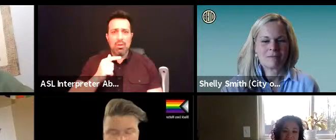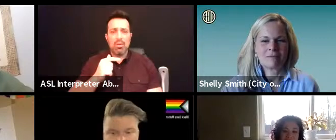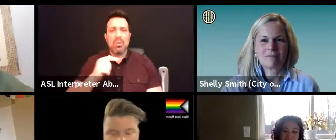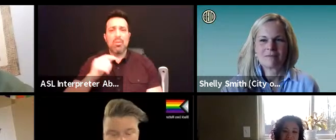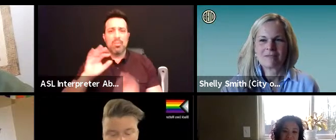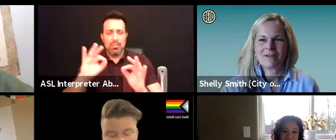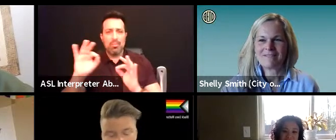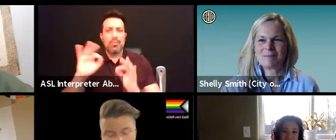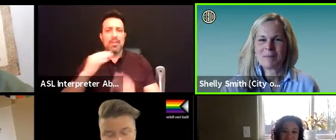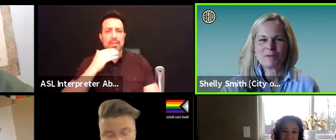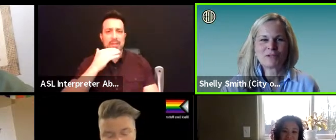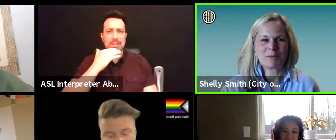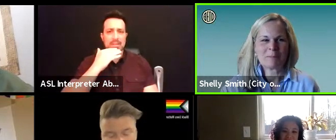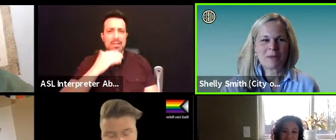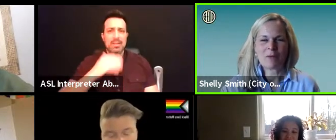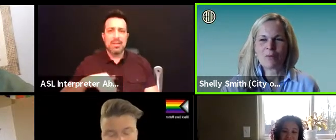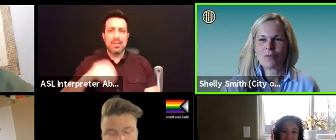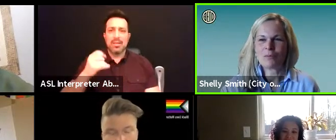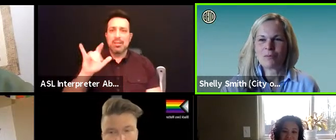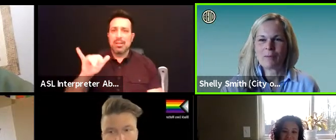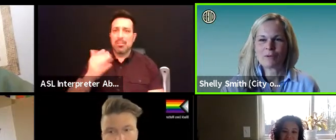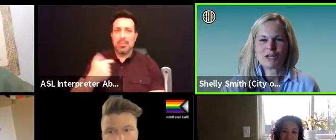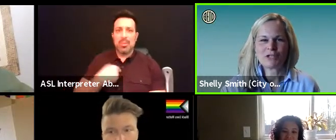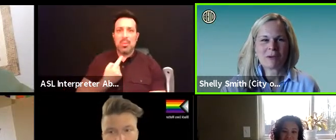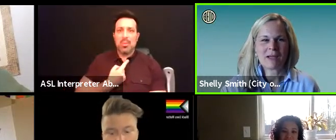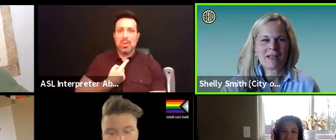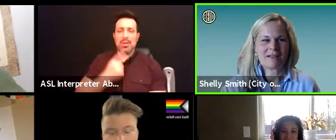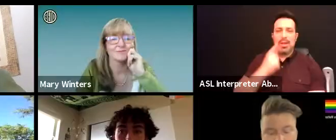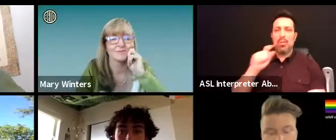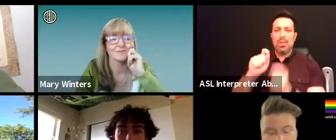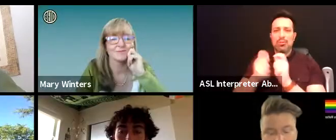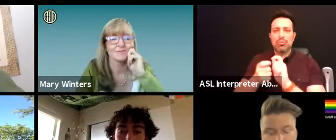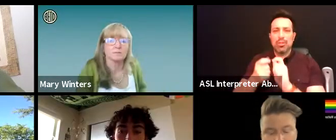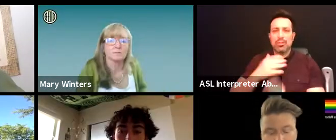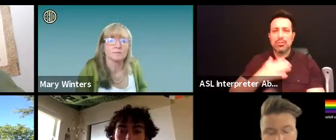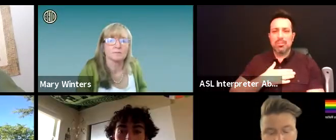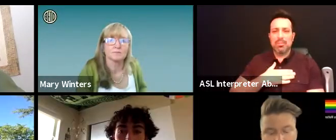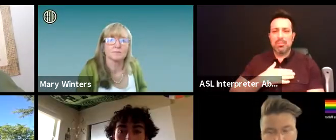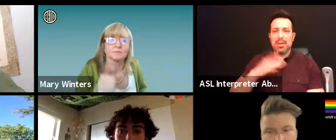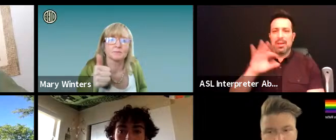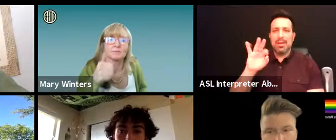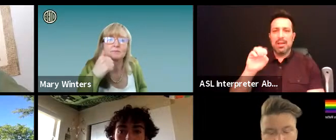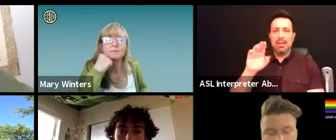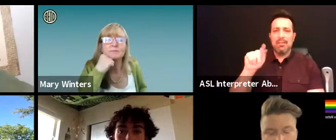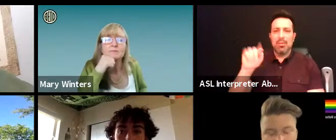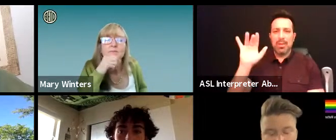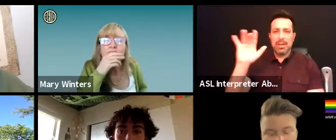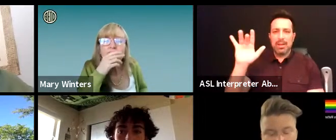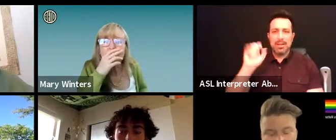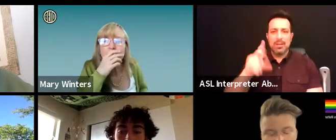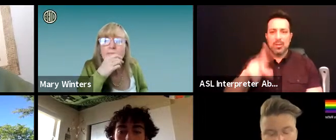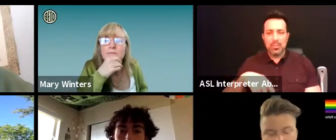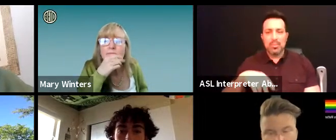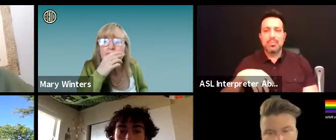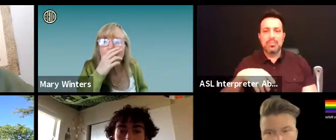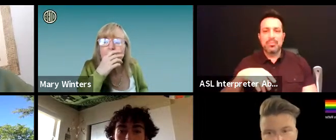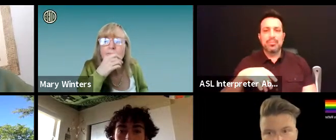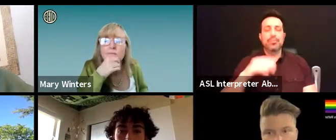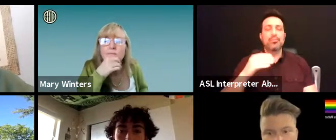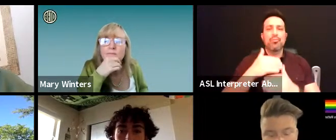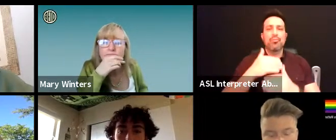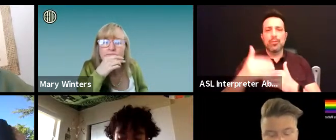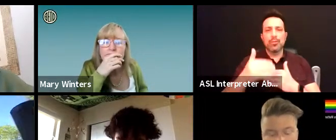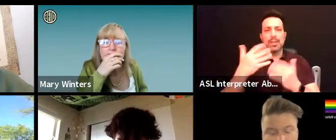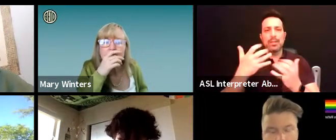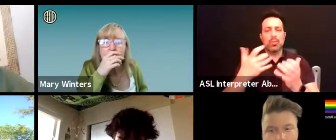perfect. Great. Okay. Thank you. Maybe just me. I will change my format here. So the next thing that we